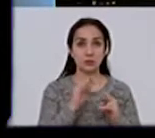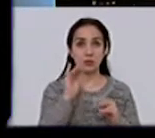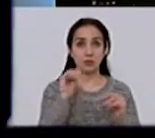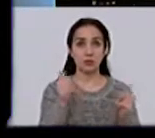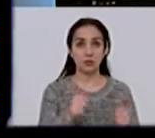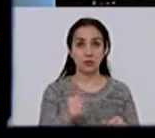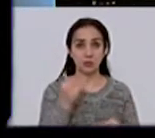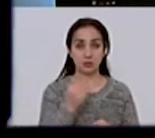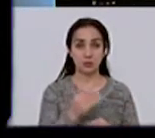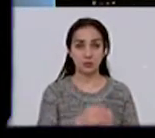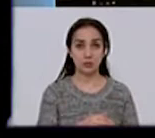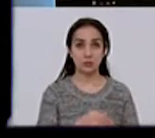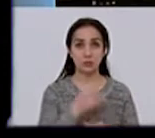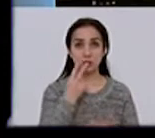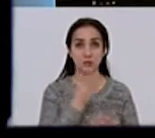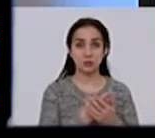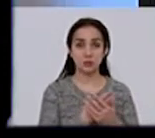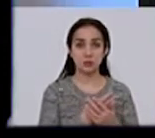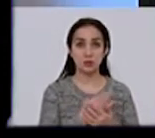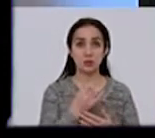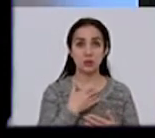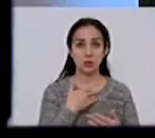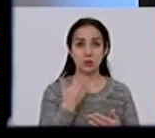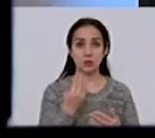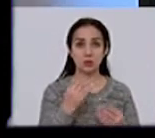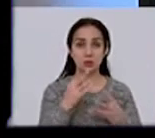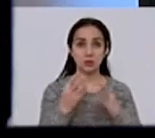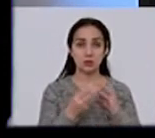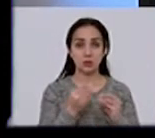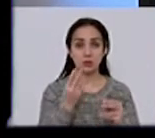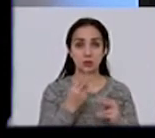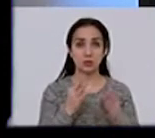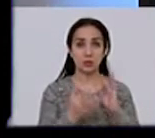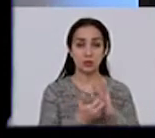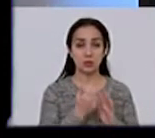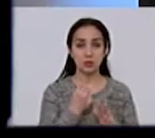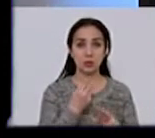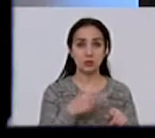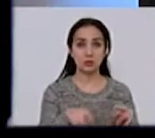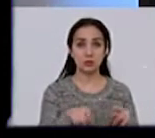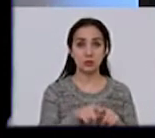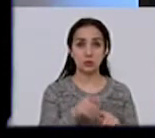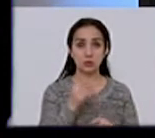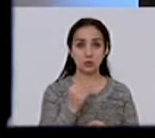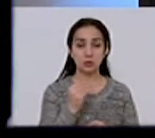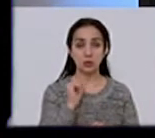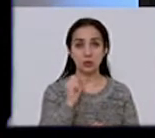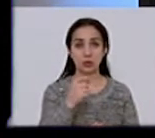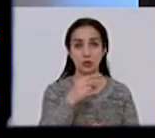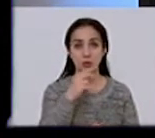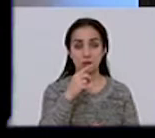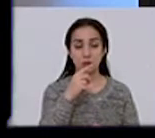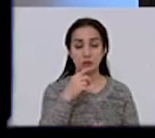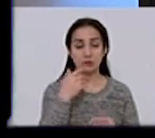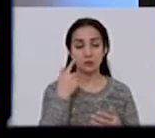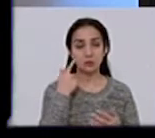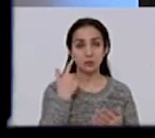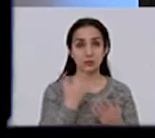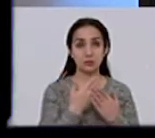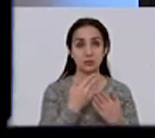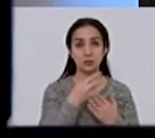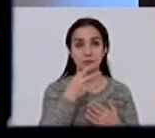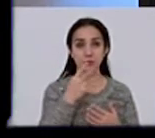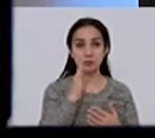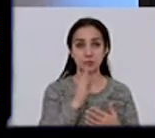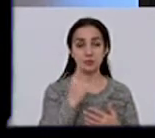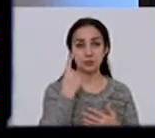formulasiga ko'ra biz natijani olamiz. Demak, A integralimiz taqriban teng